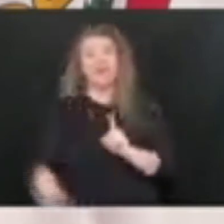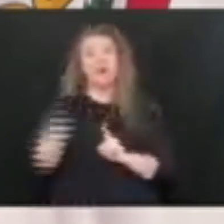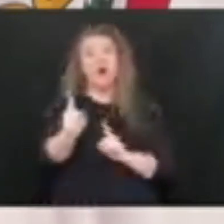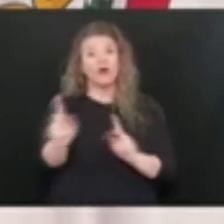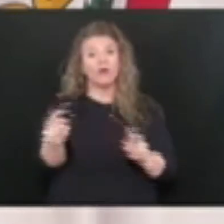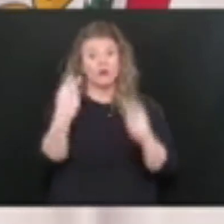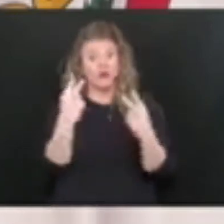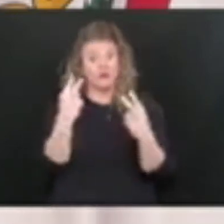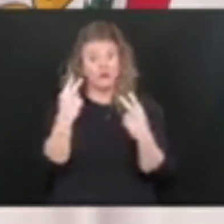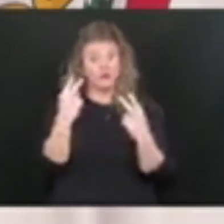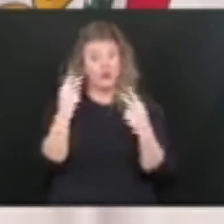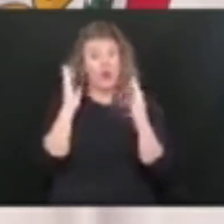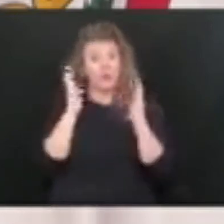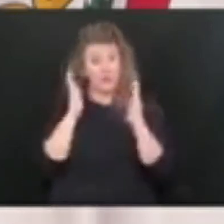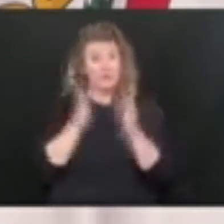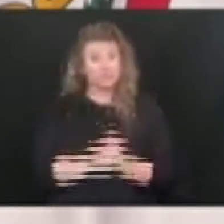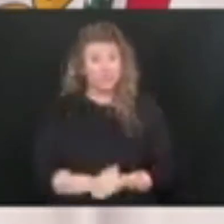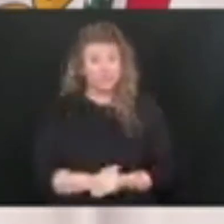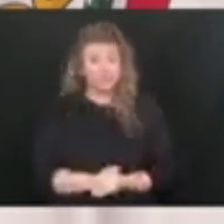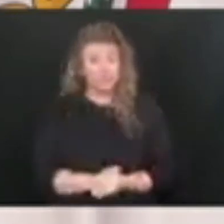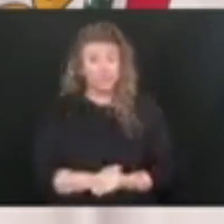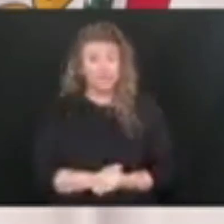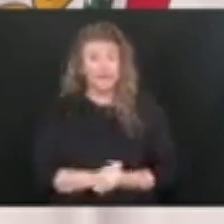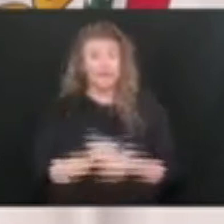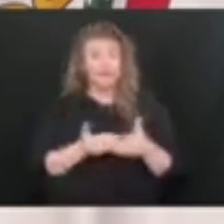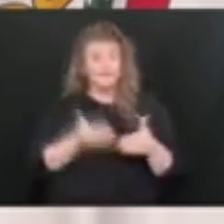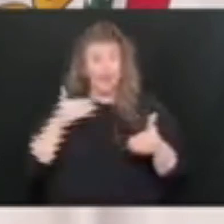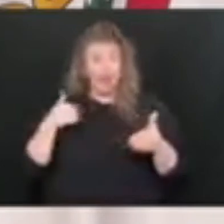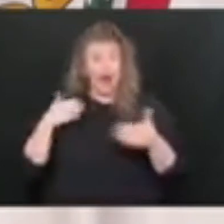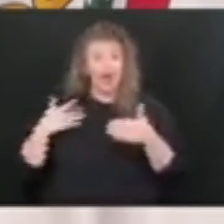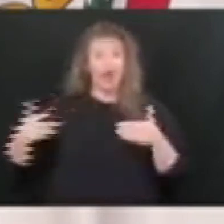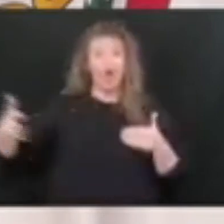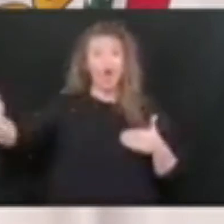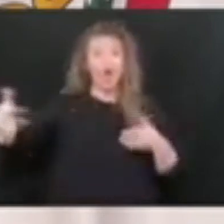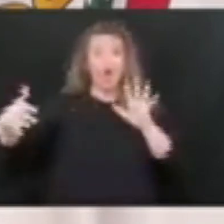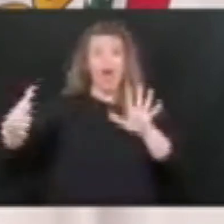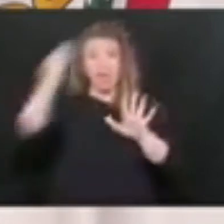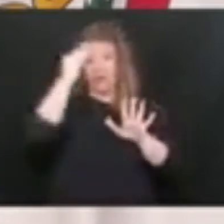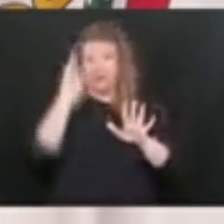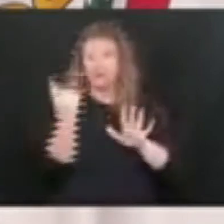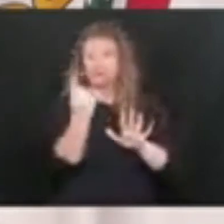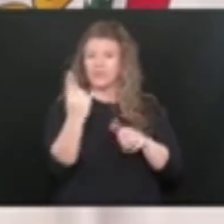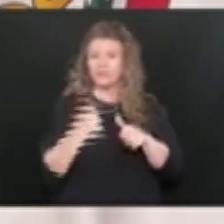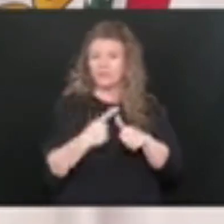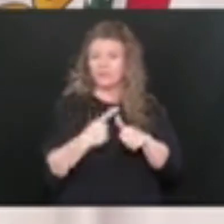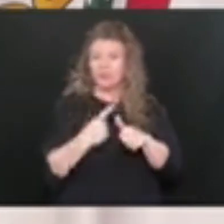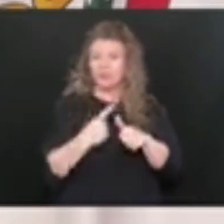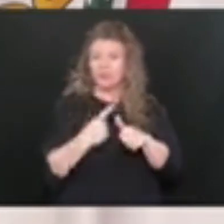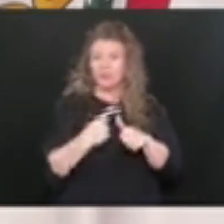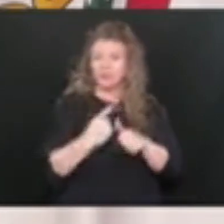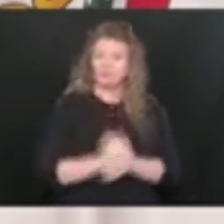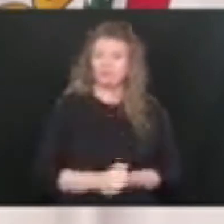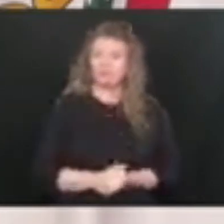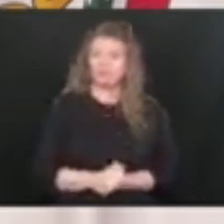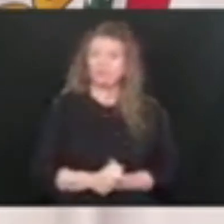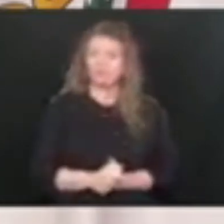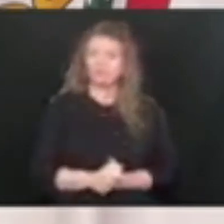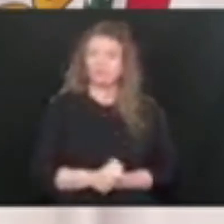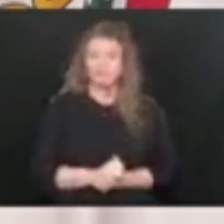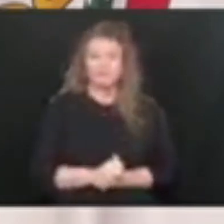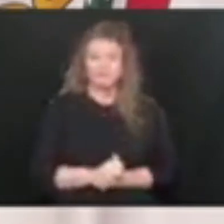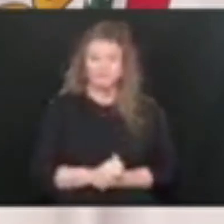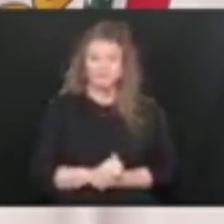me. But before I go there, let me tell you just this too. You know,